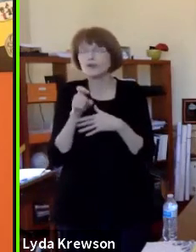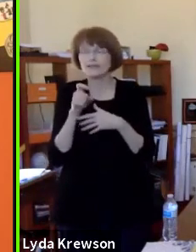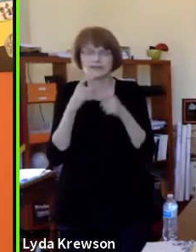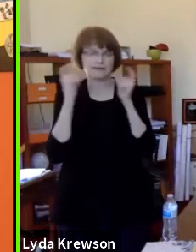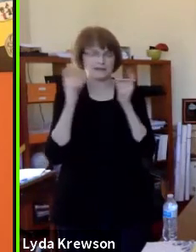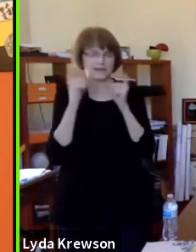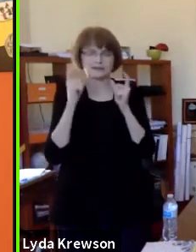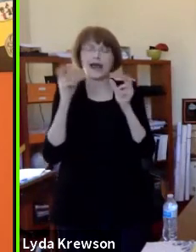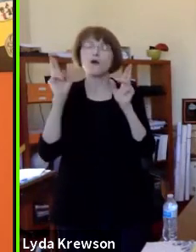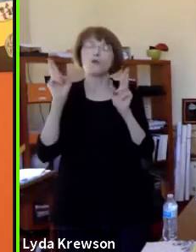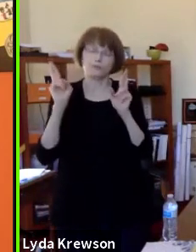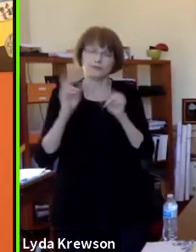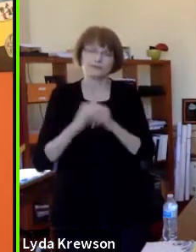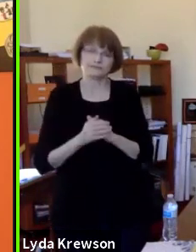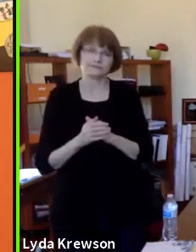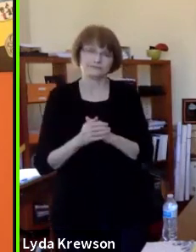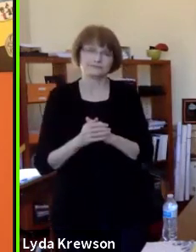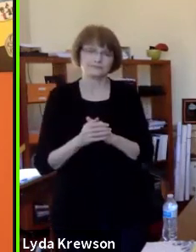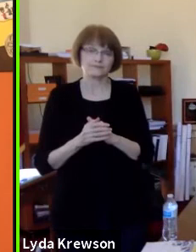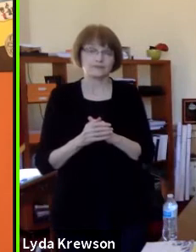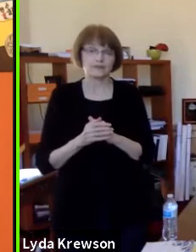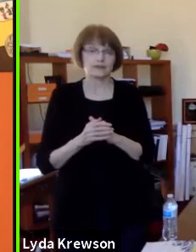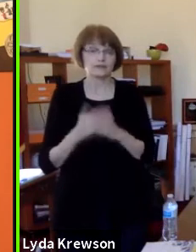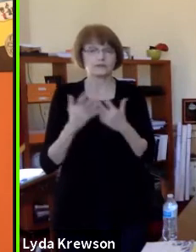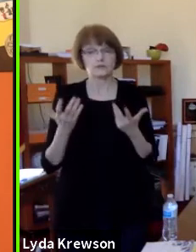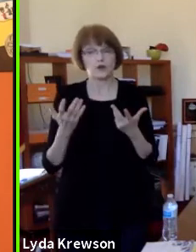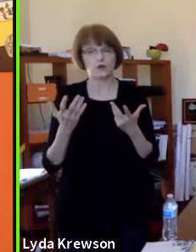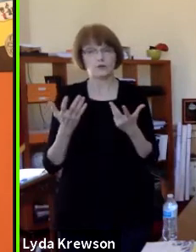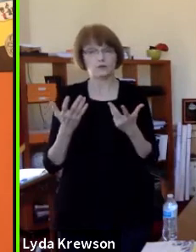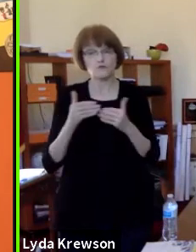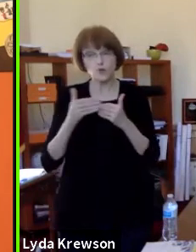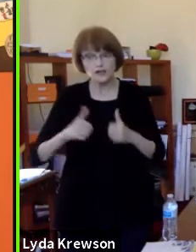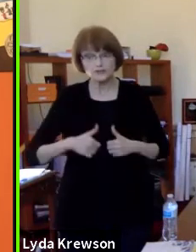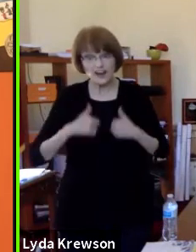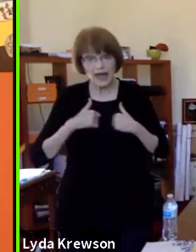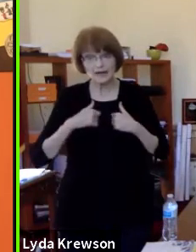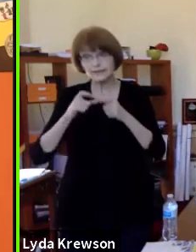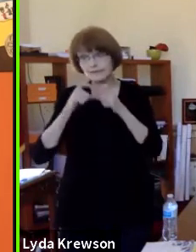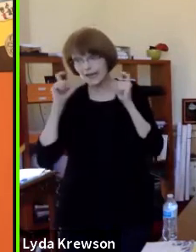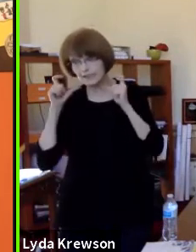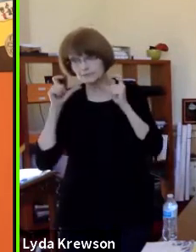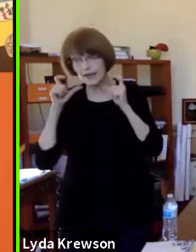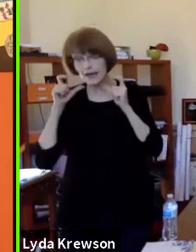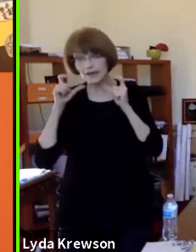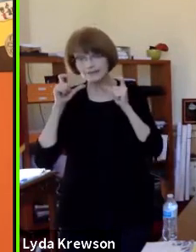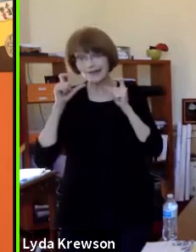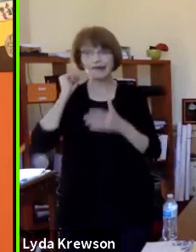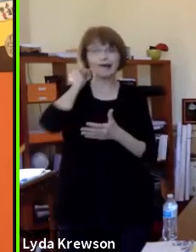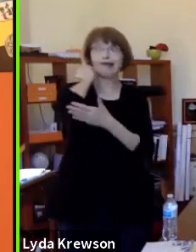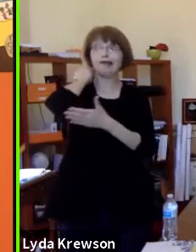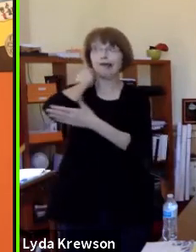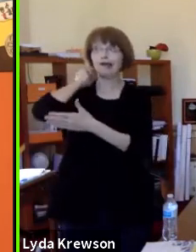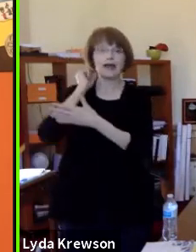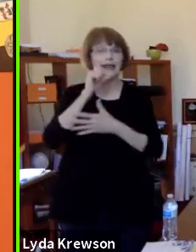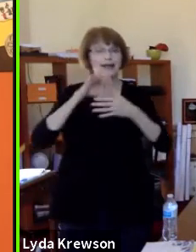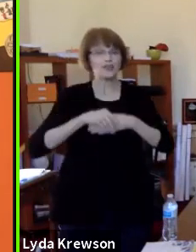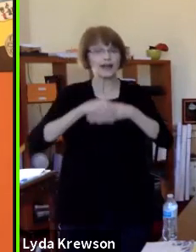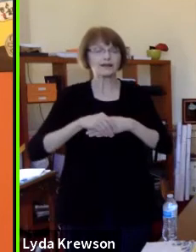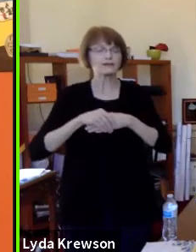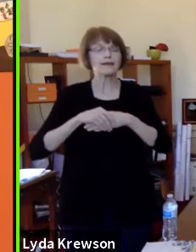need to wear face masks. And whether or not it would be for the rest of our lives, I doubt it, because